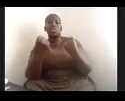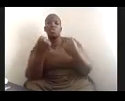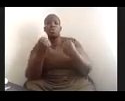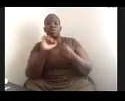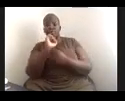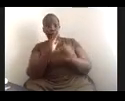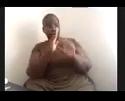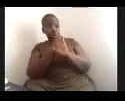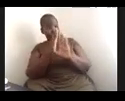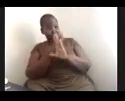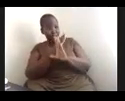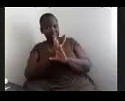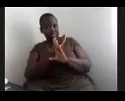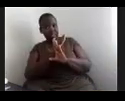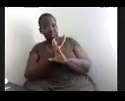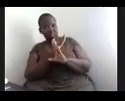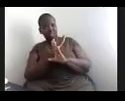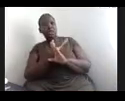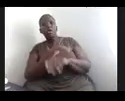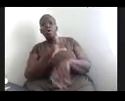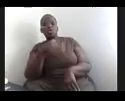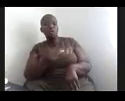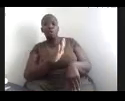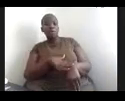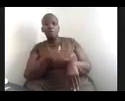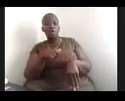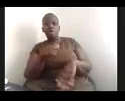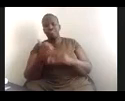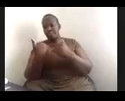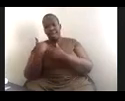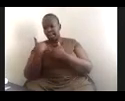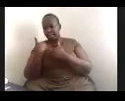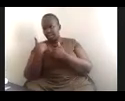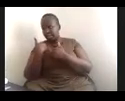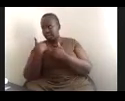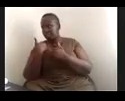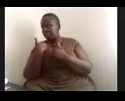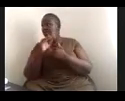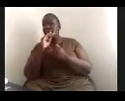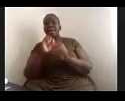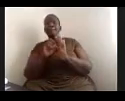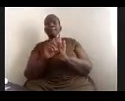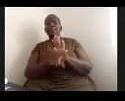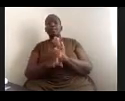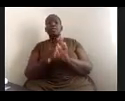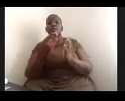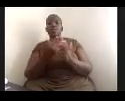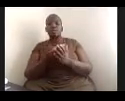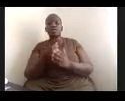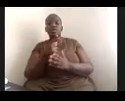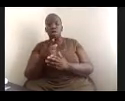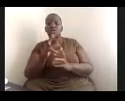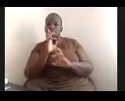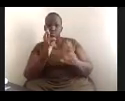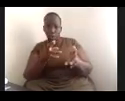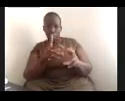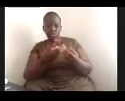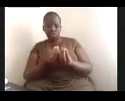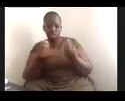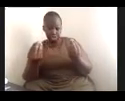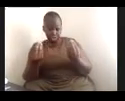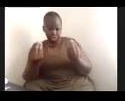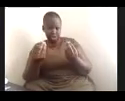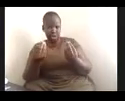privacy is no longer protected, so that the media could, for example, report on children's